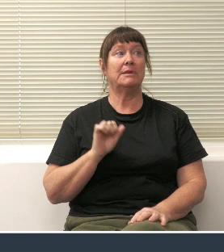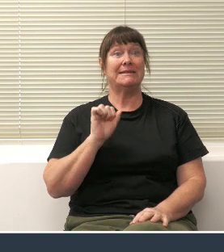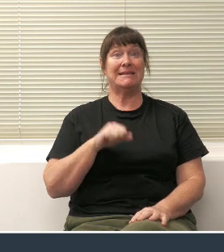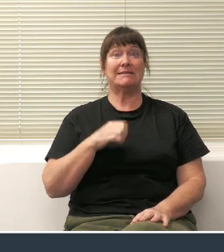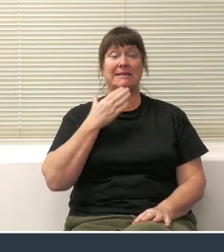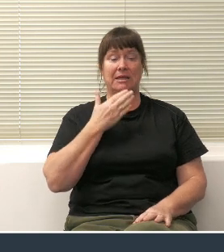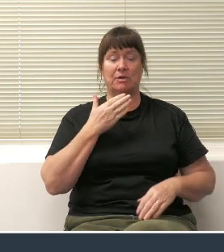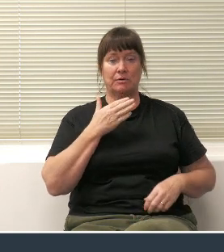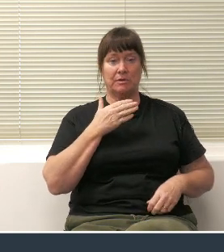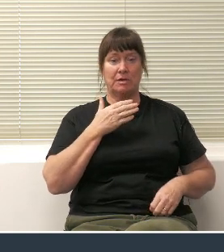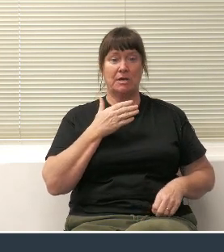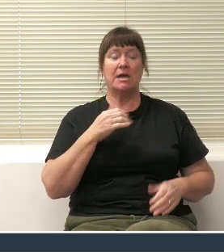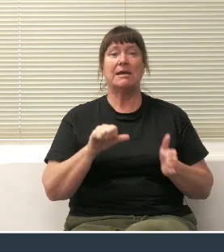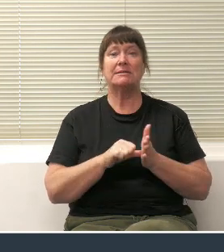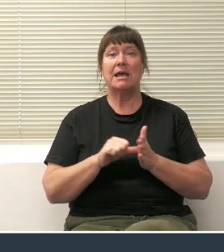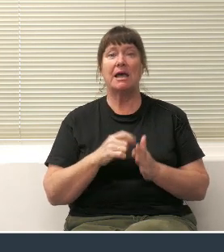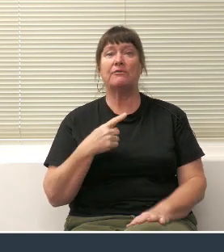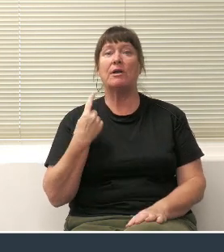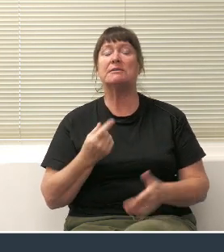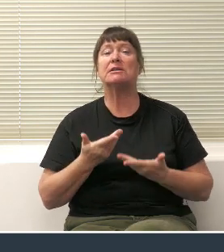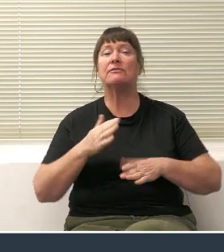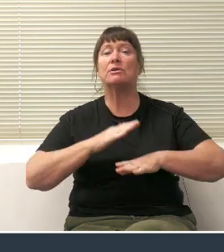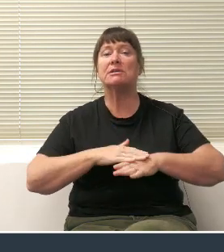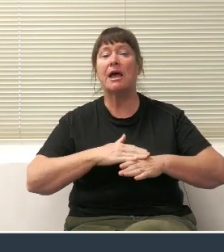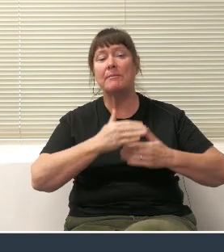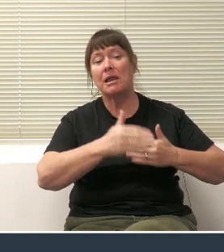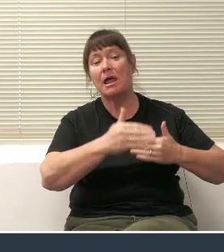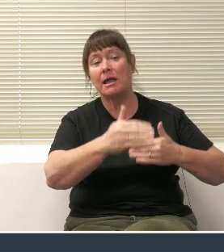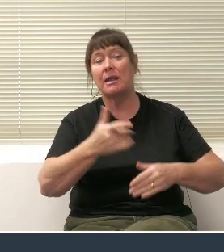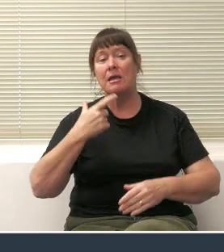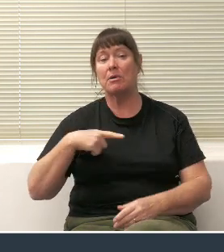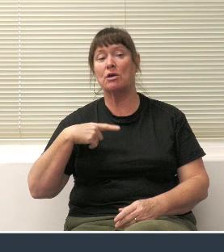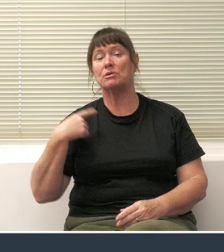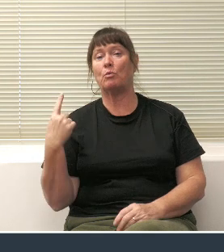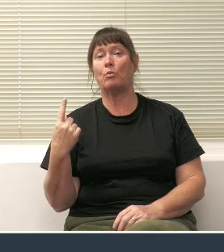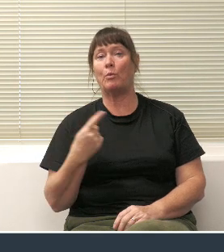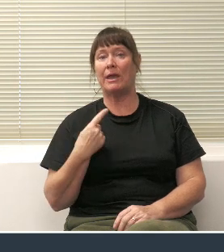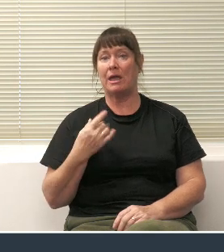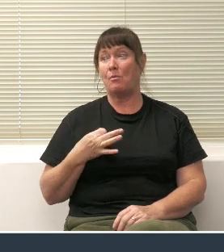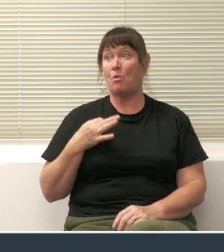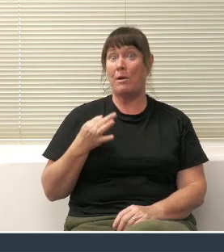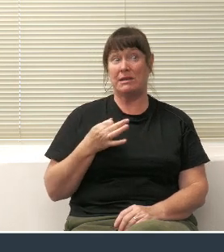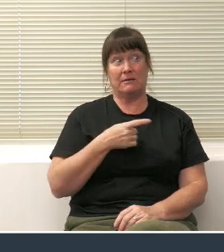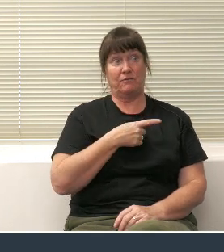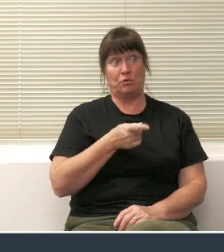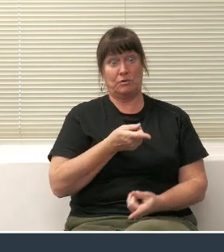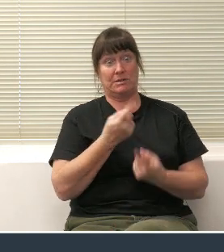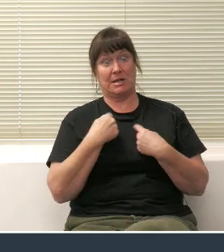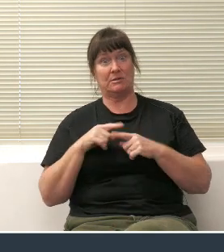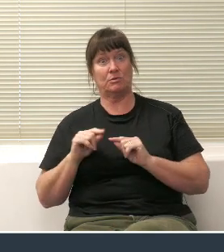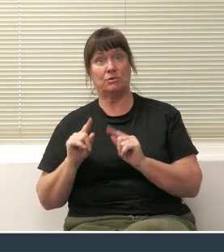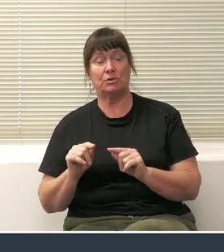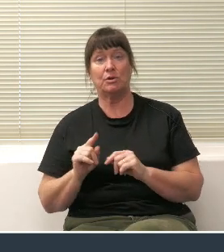think it's difficult for us to give you a timeline because obviously we were waiting direction today. What we could do is